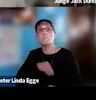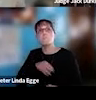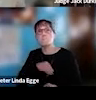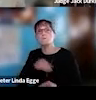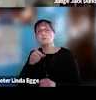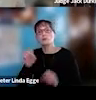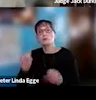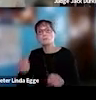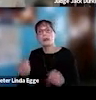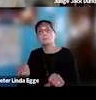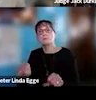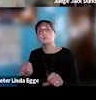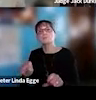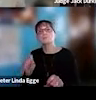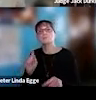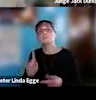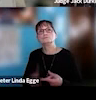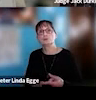to